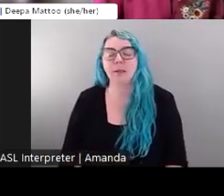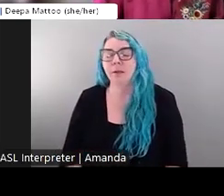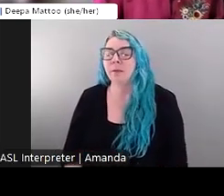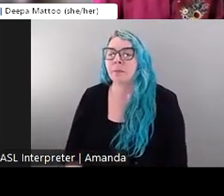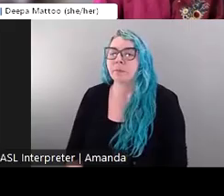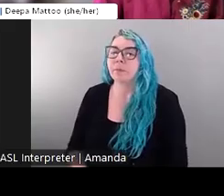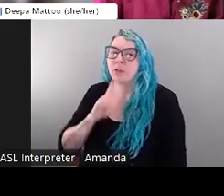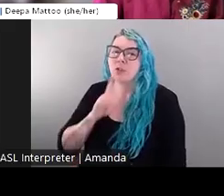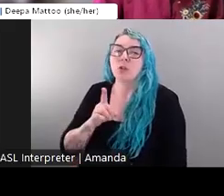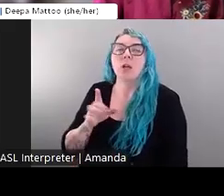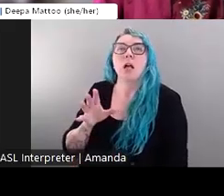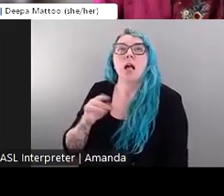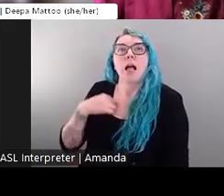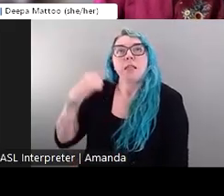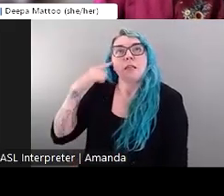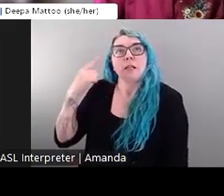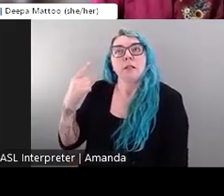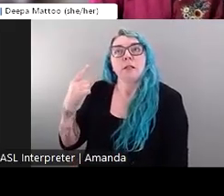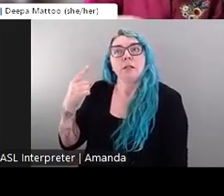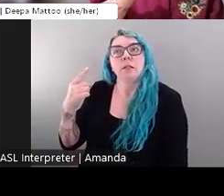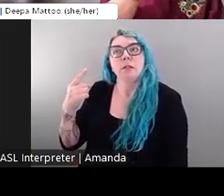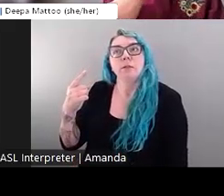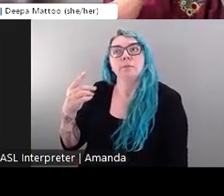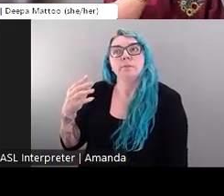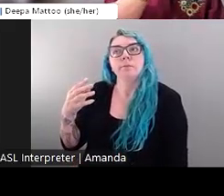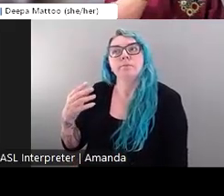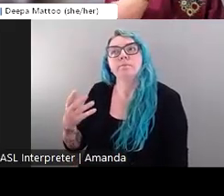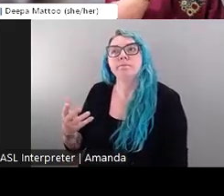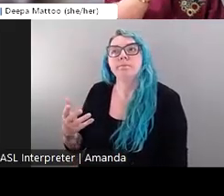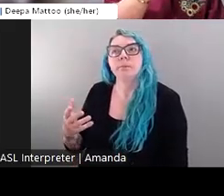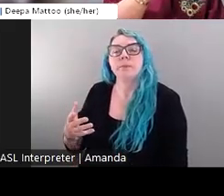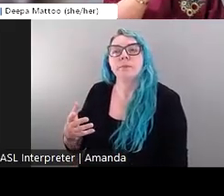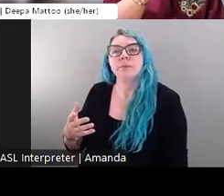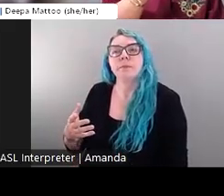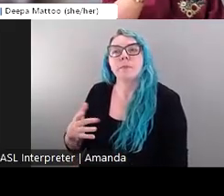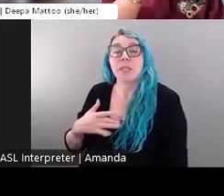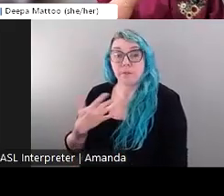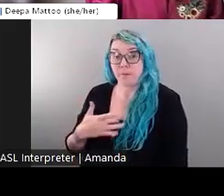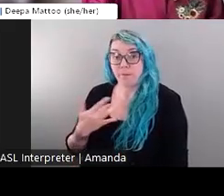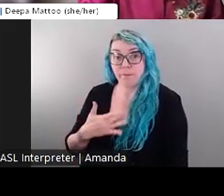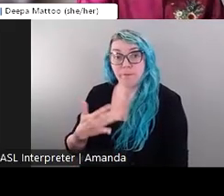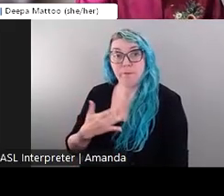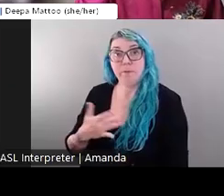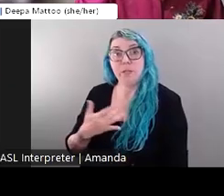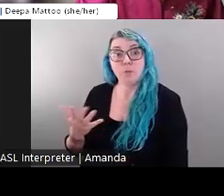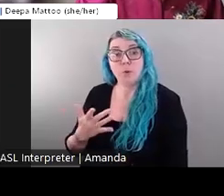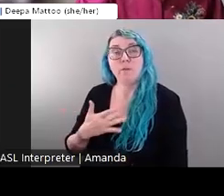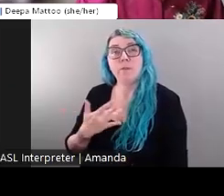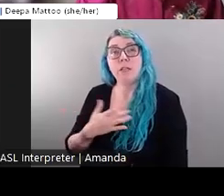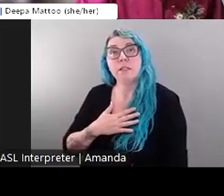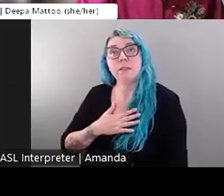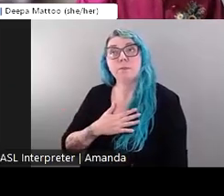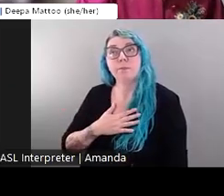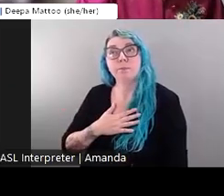I think it feels very like reassuring to receive some